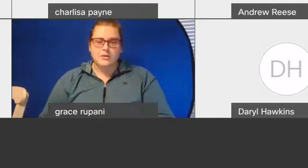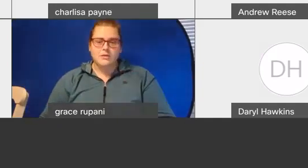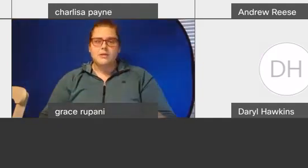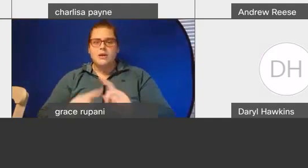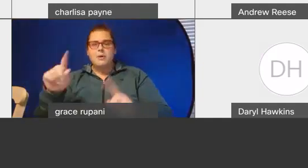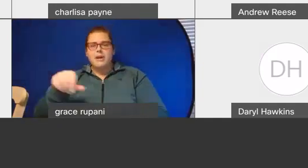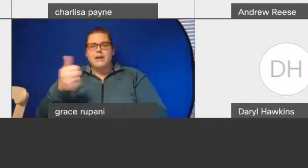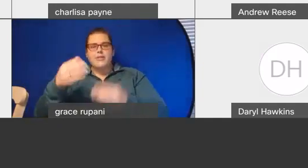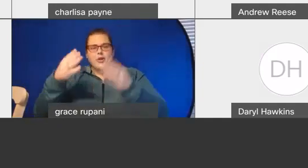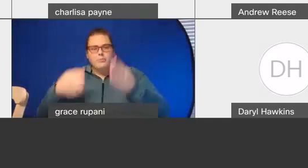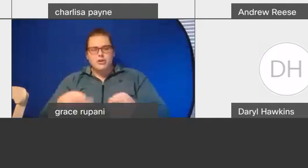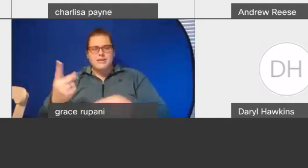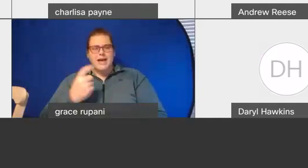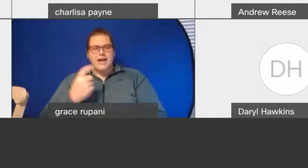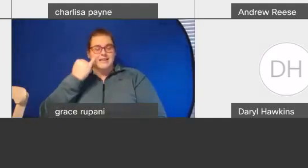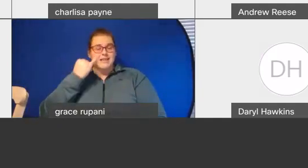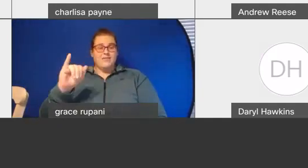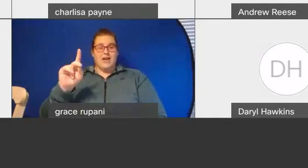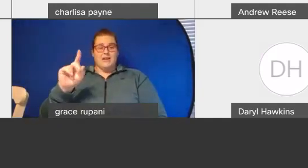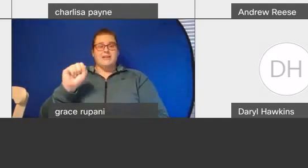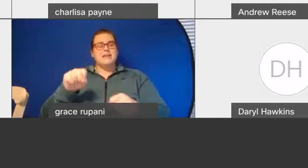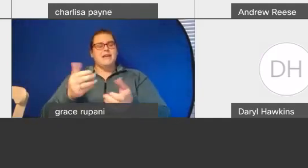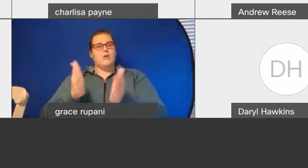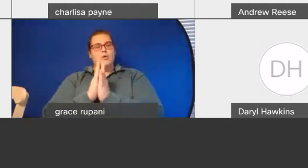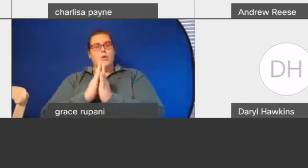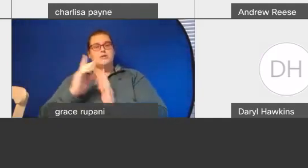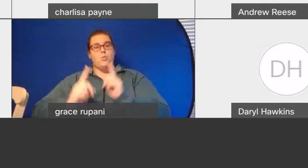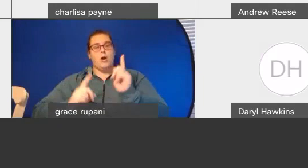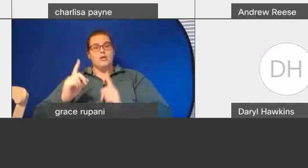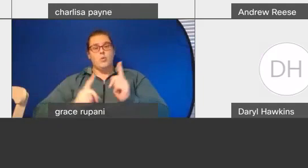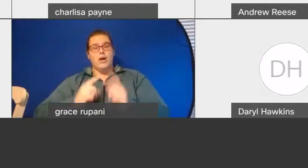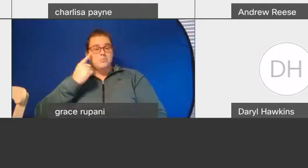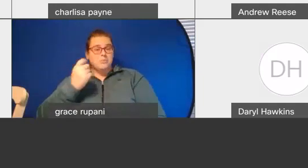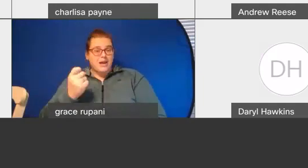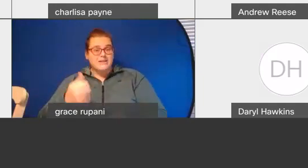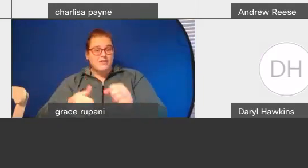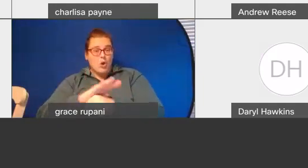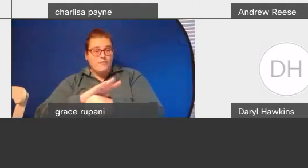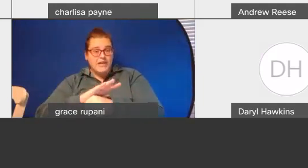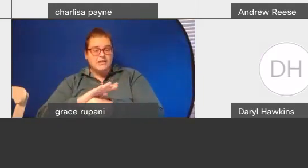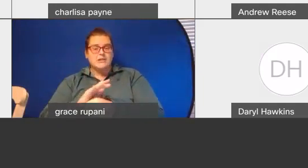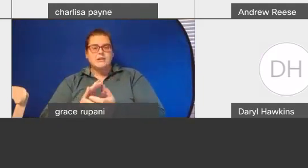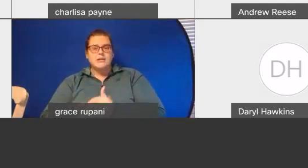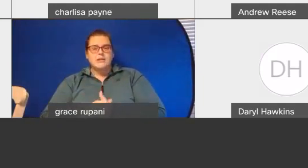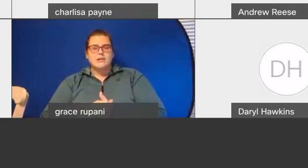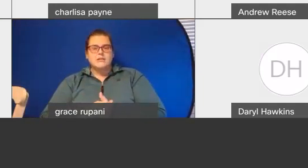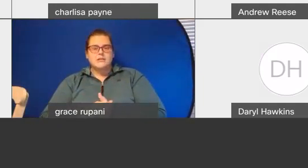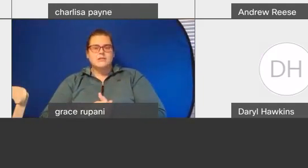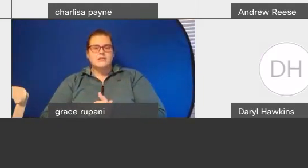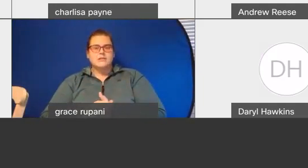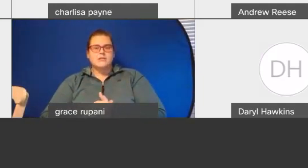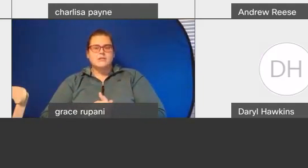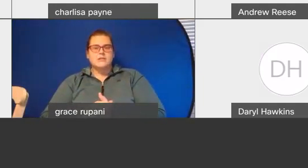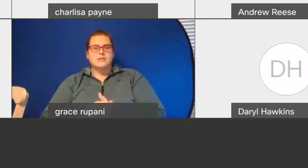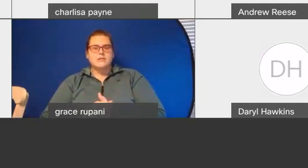asking whether IDS could request 1-to-1 due to COVID, and those also are